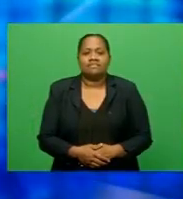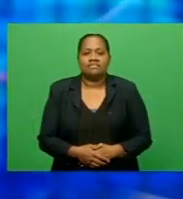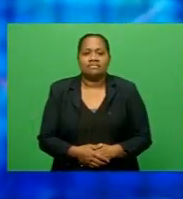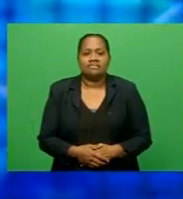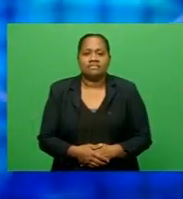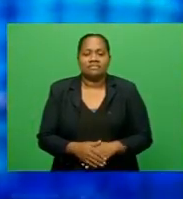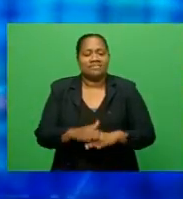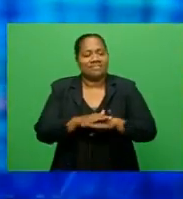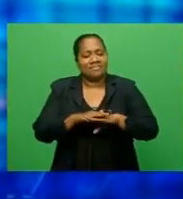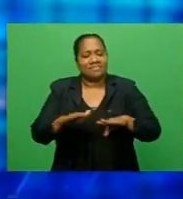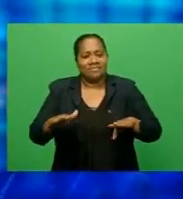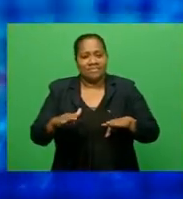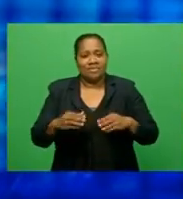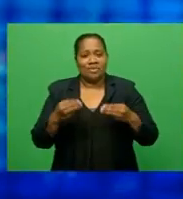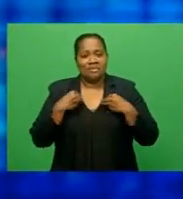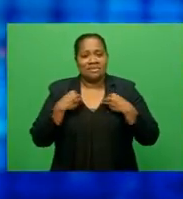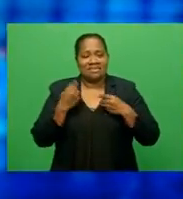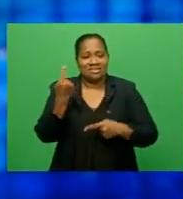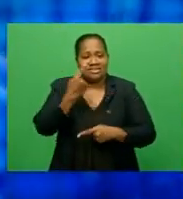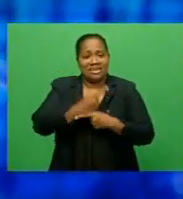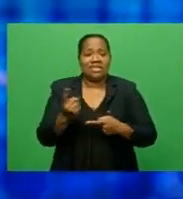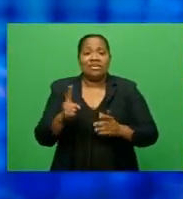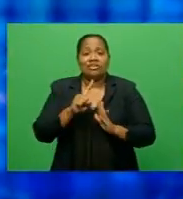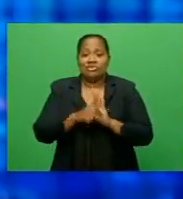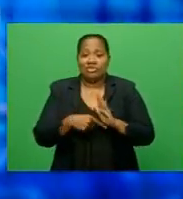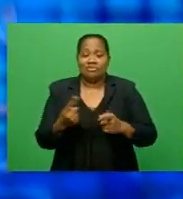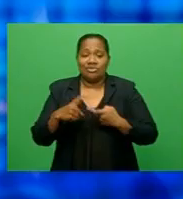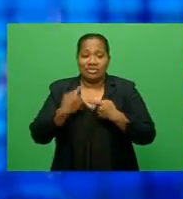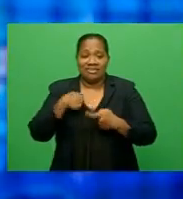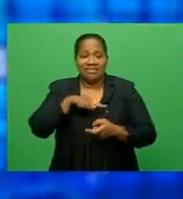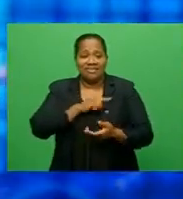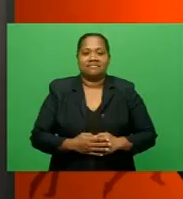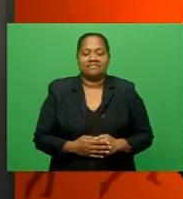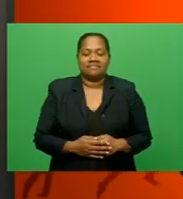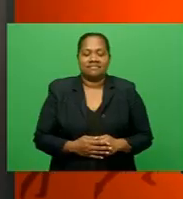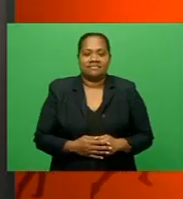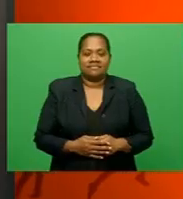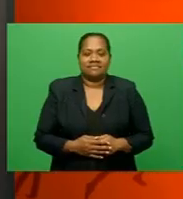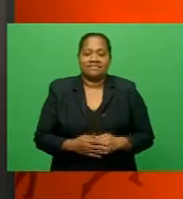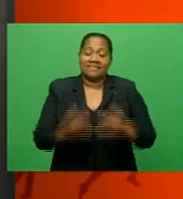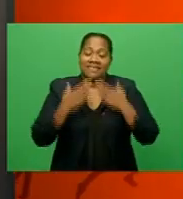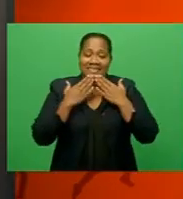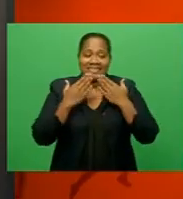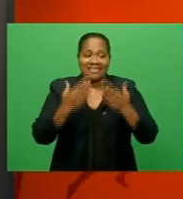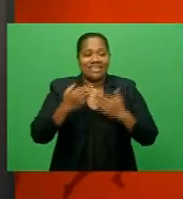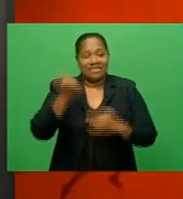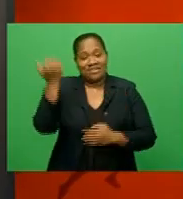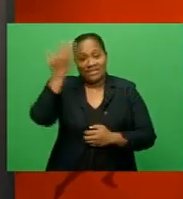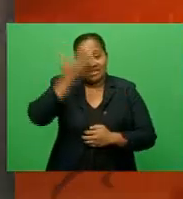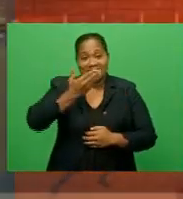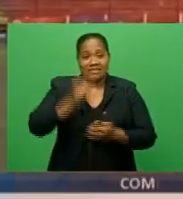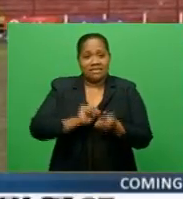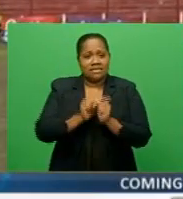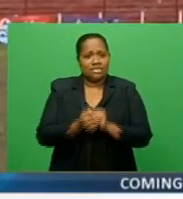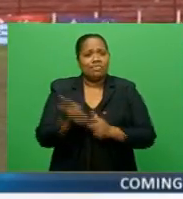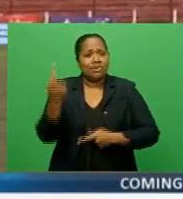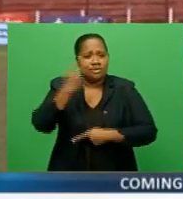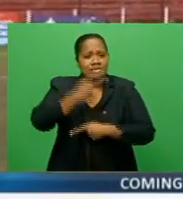And that's all from Business Tonight. Jamie joins us now with the latest from sports. Thank you and good evening. In Sports